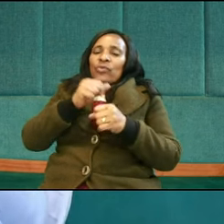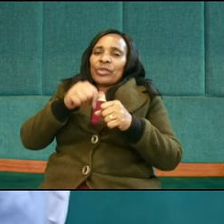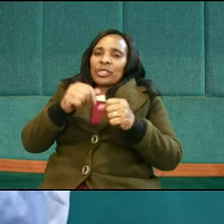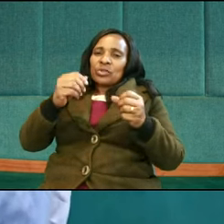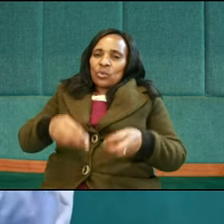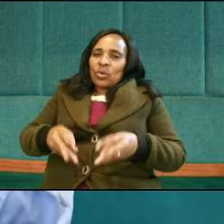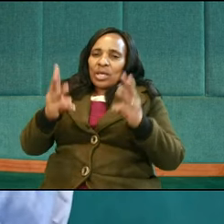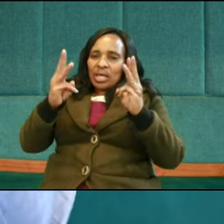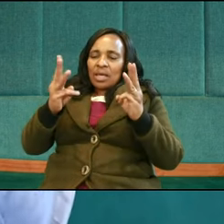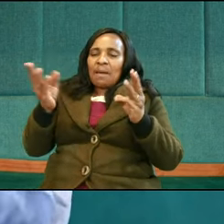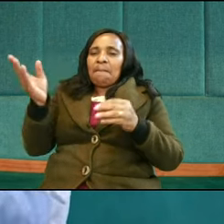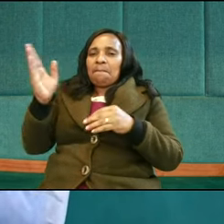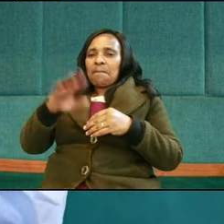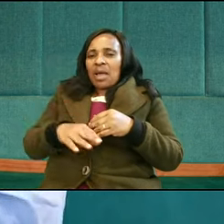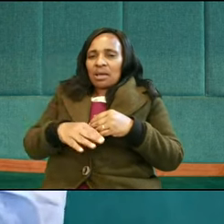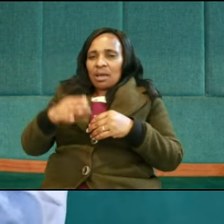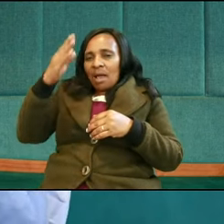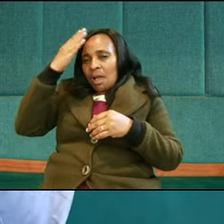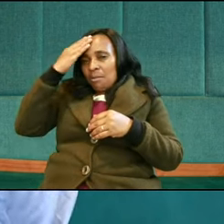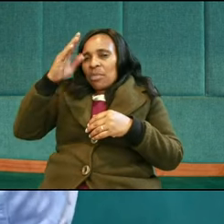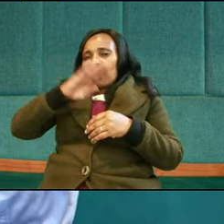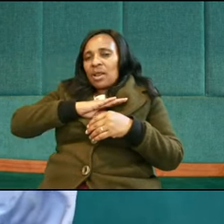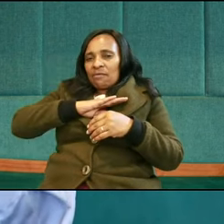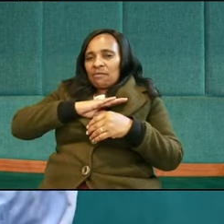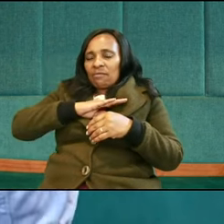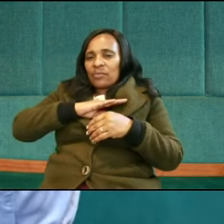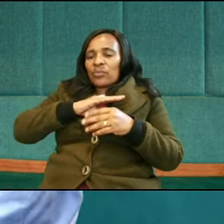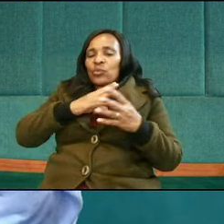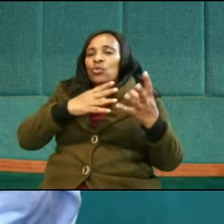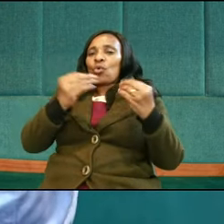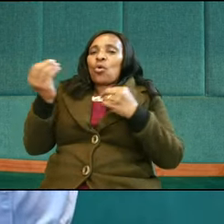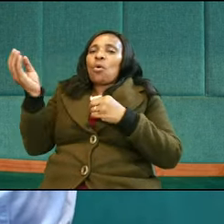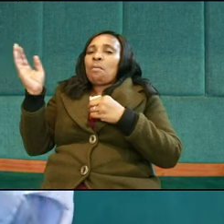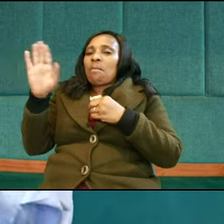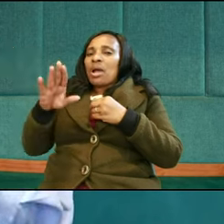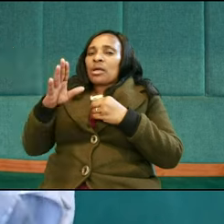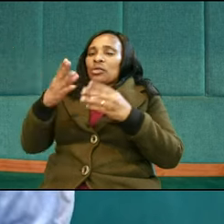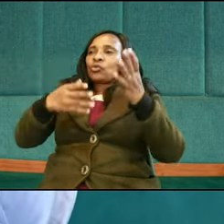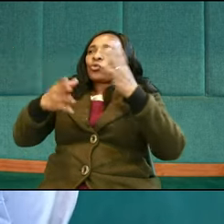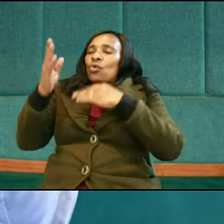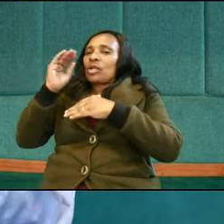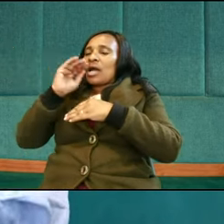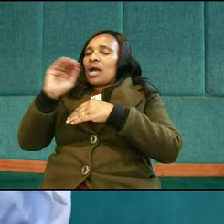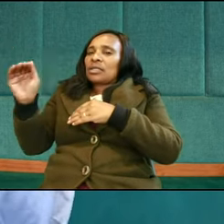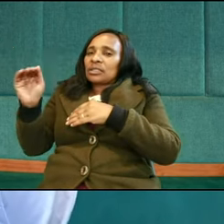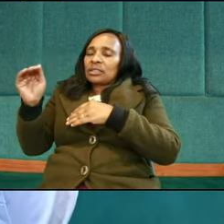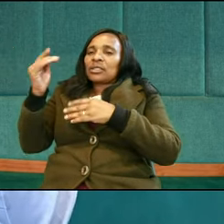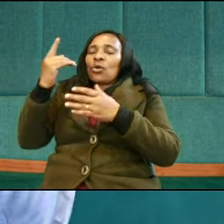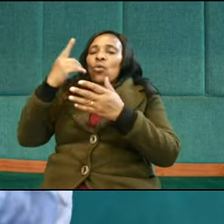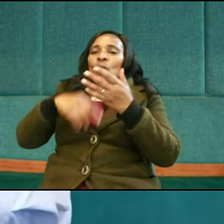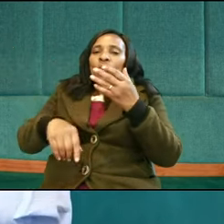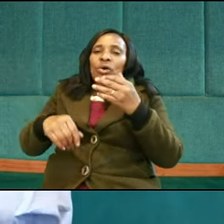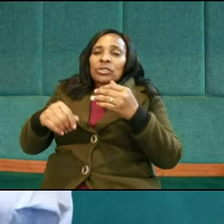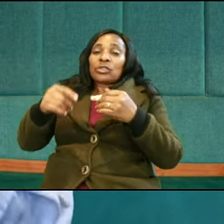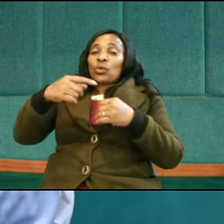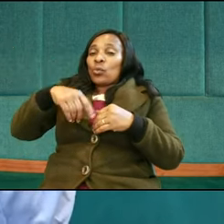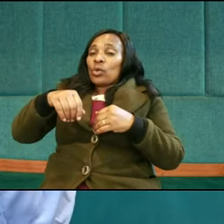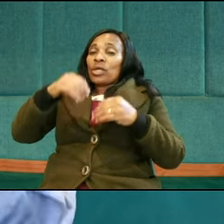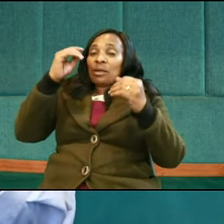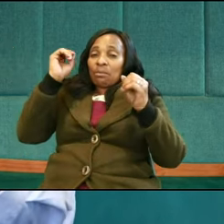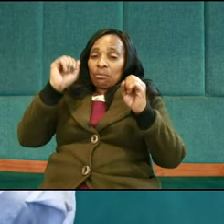He still went back. He was humble enough to still go back to God and ask him, what should we